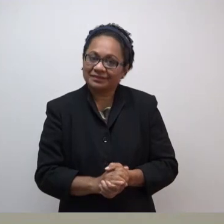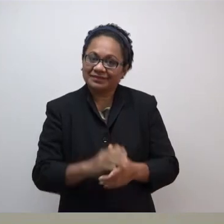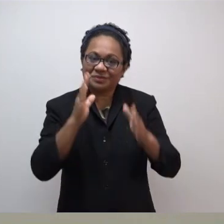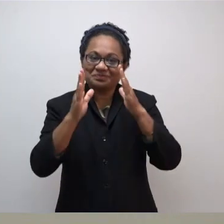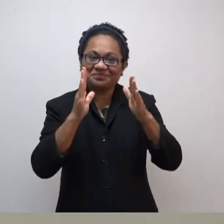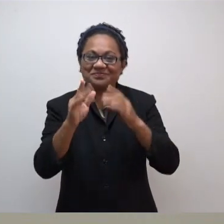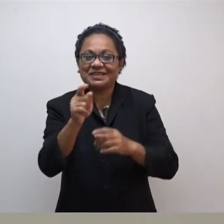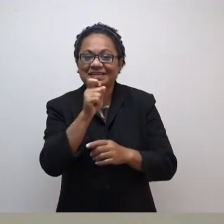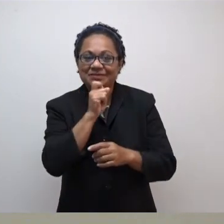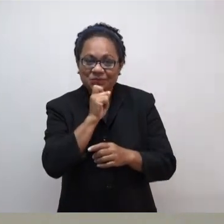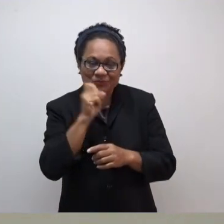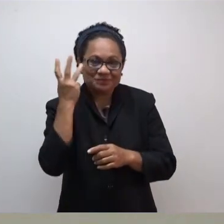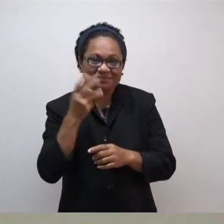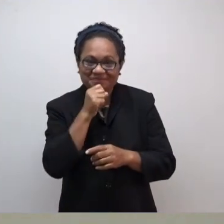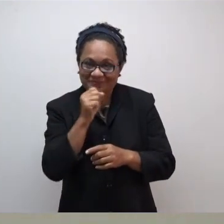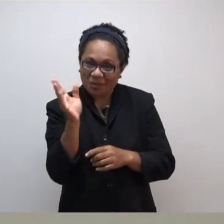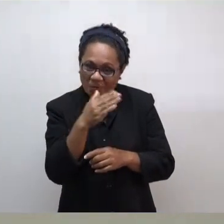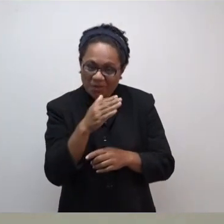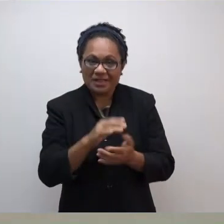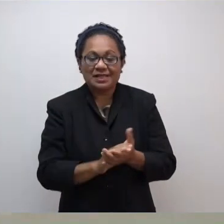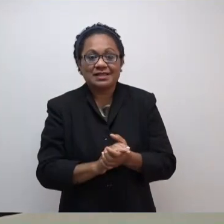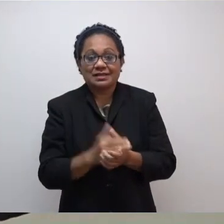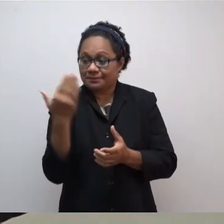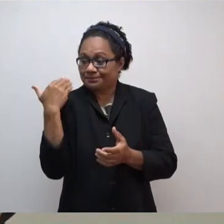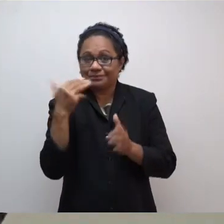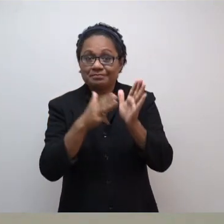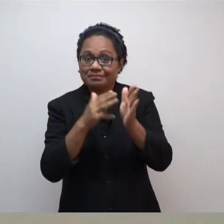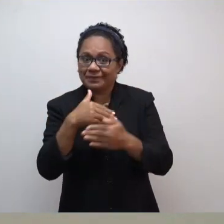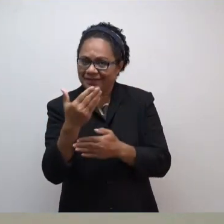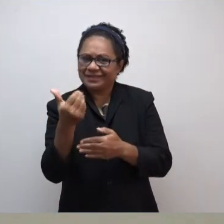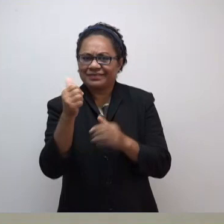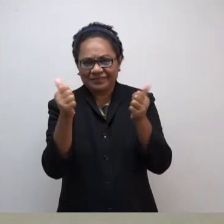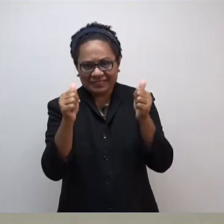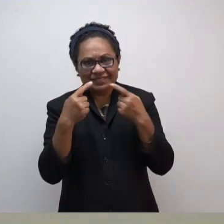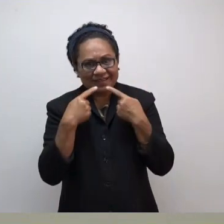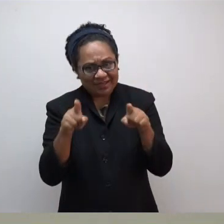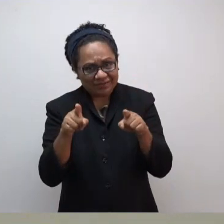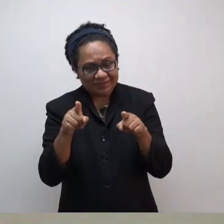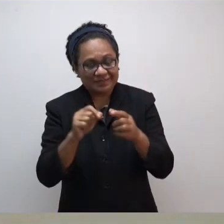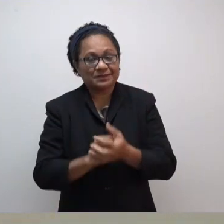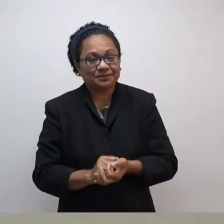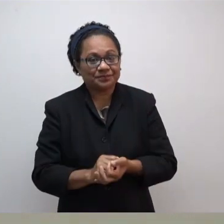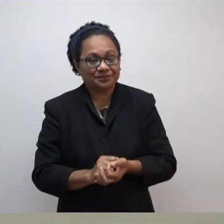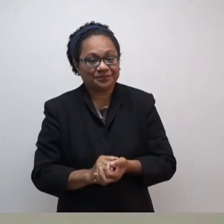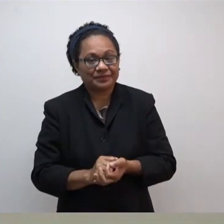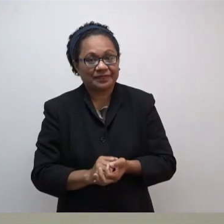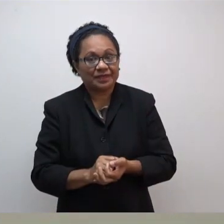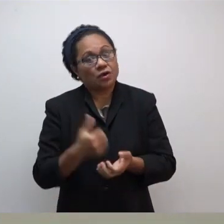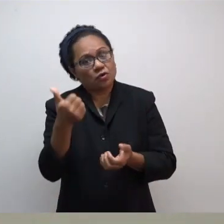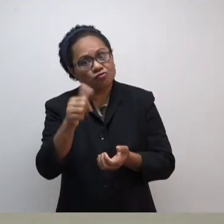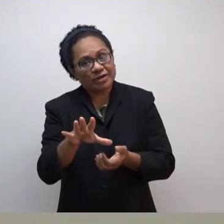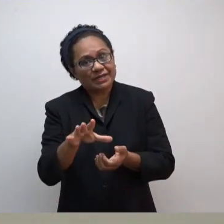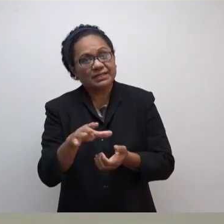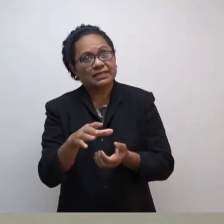Good afternoon, ladies and gentlemen. As announced on Monday this week, we had disbursed funds